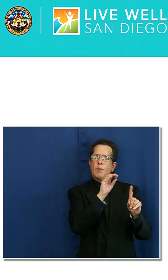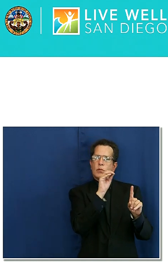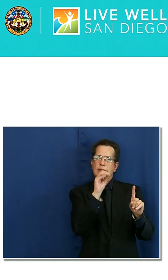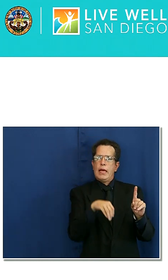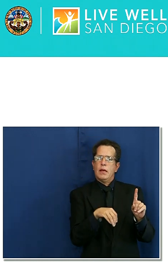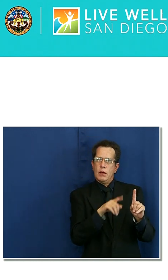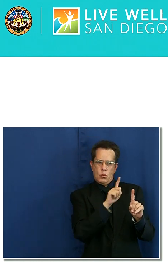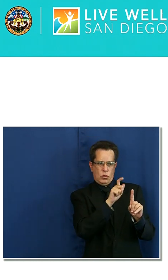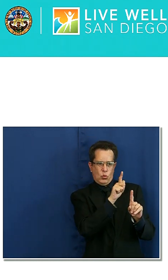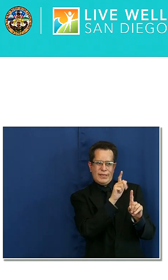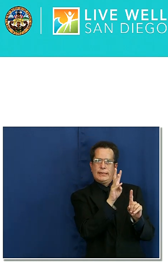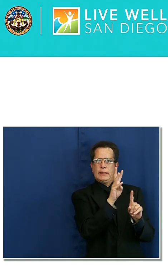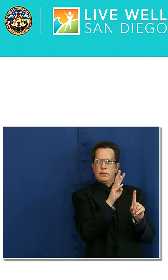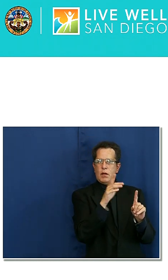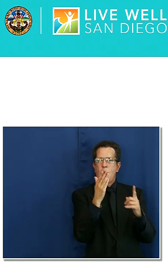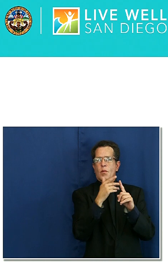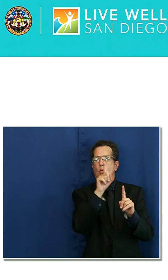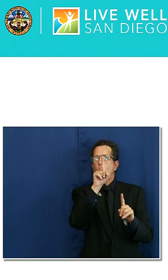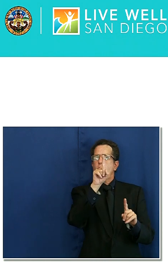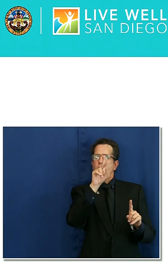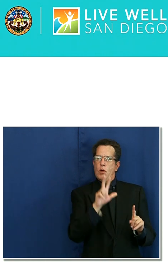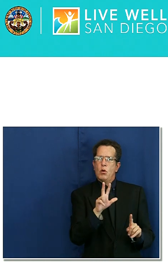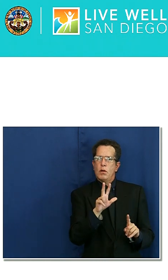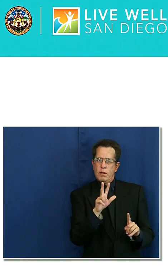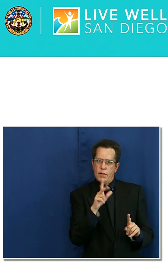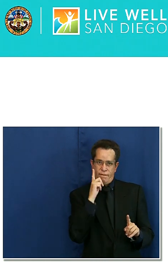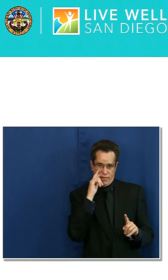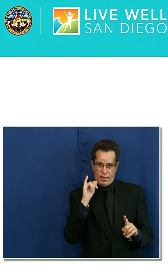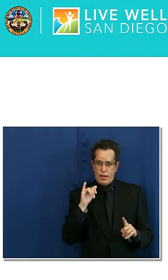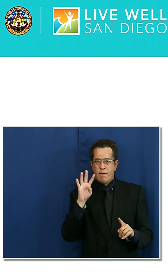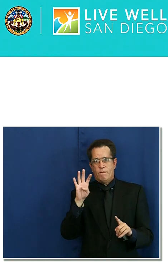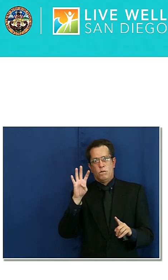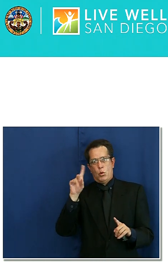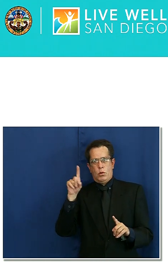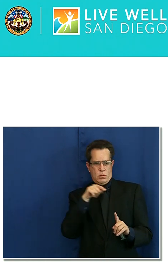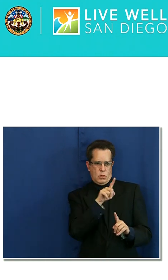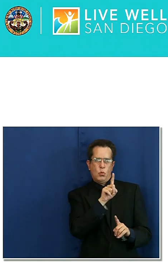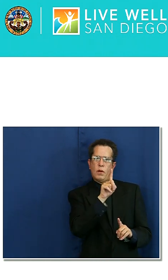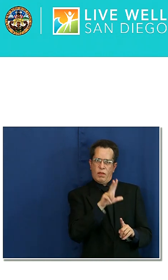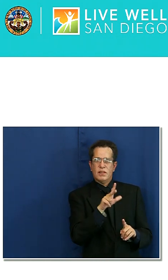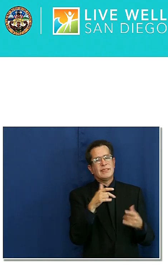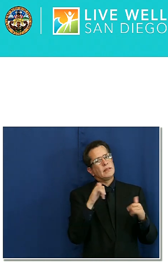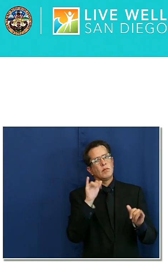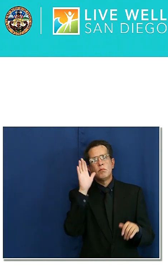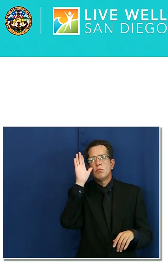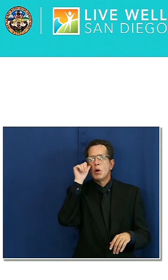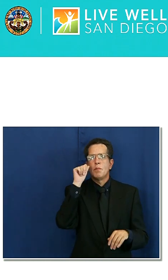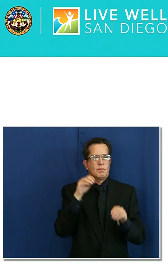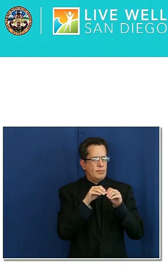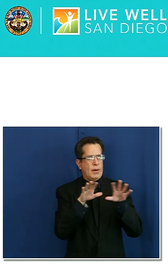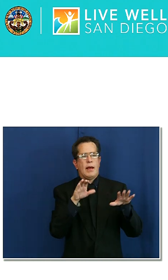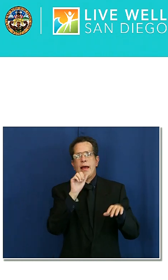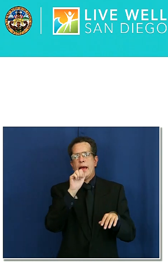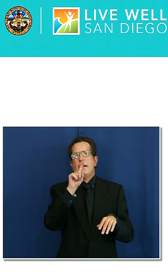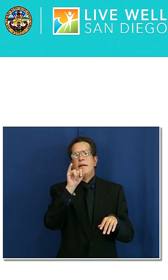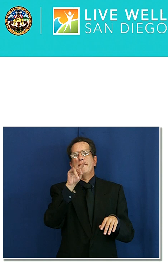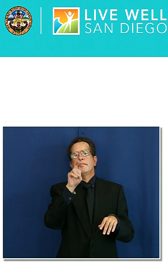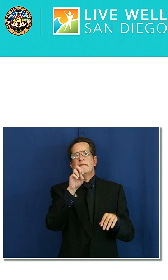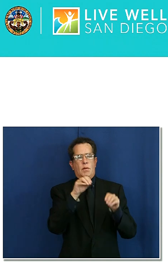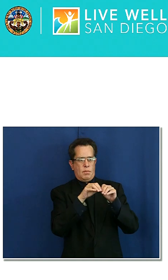29%, approximately a third, of the 441 outbreaks as active outbreaks. Of